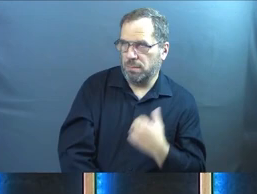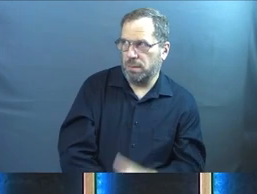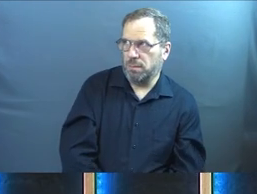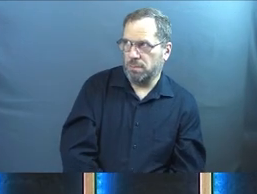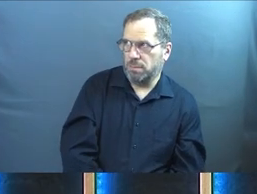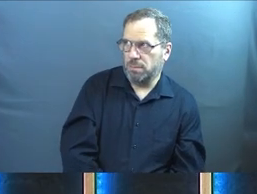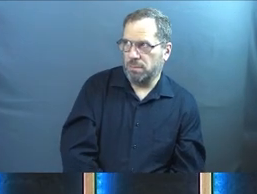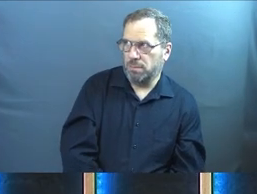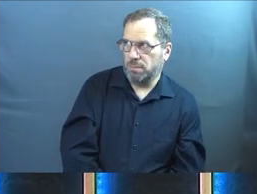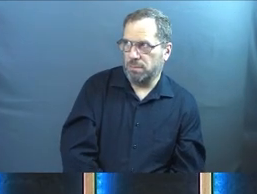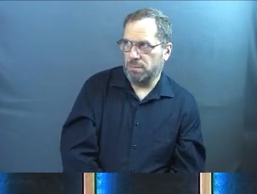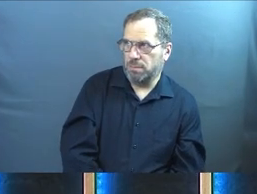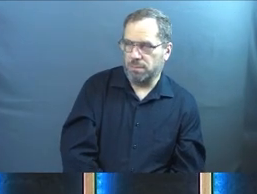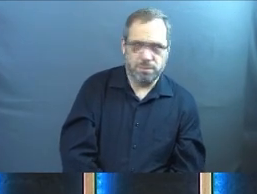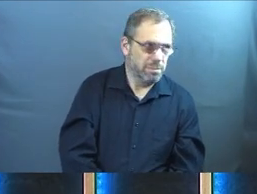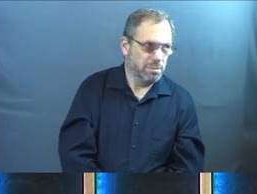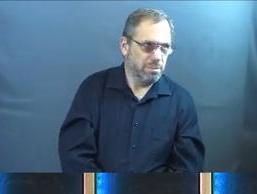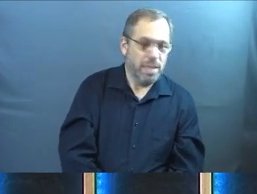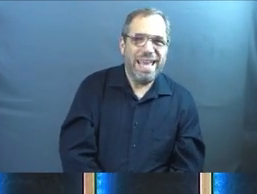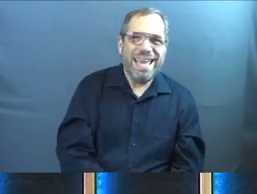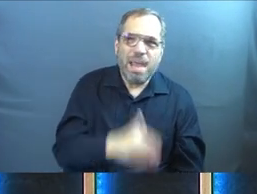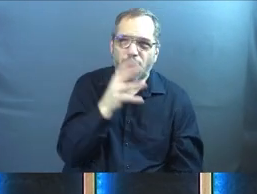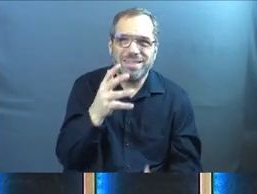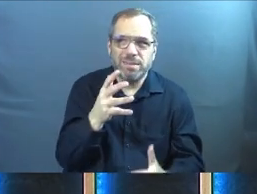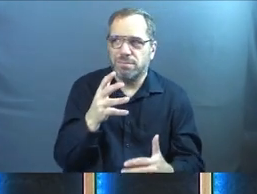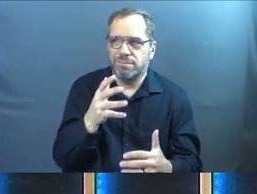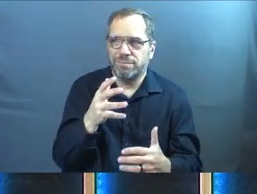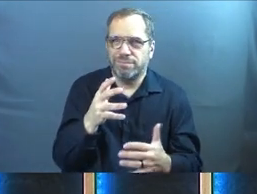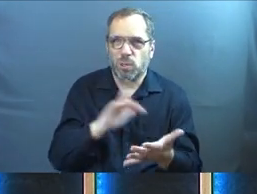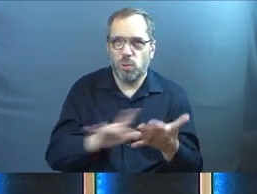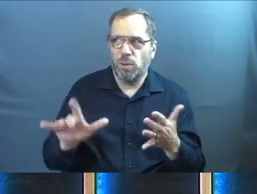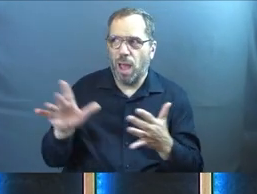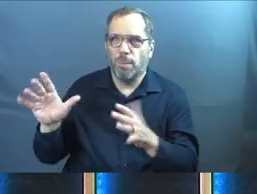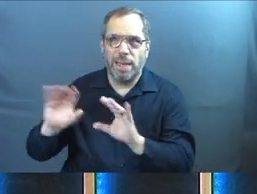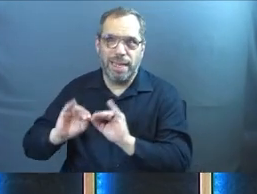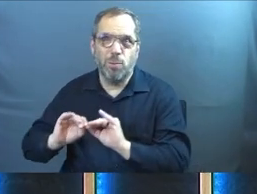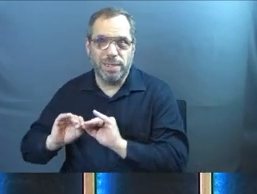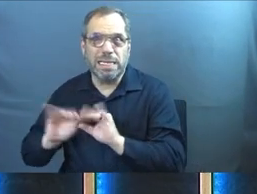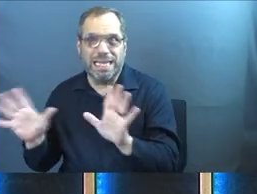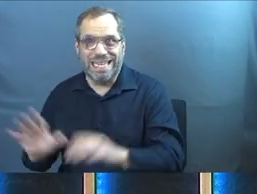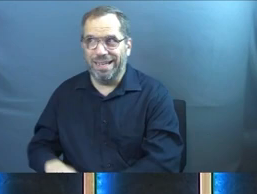I mean, it wasn't crude, but it was clear.